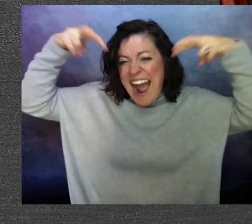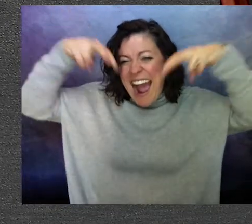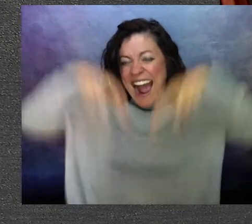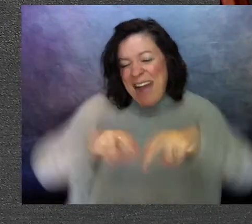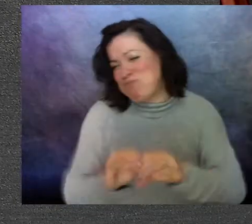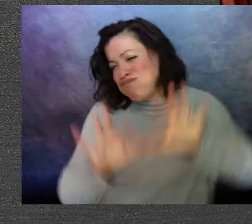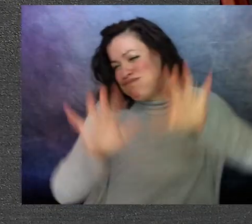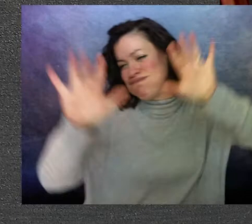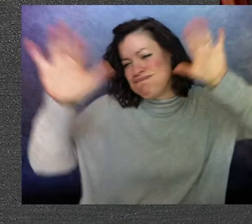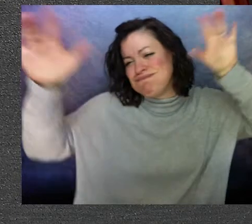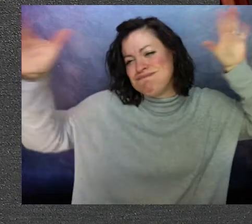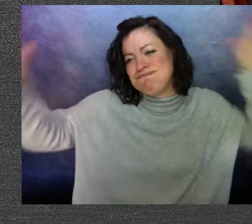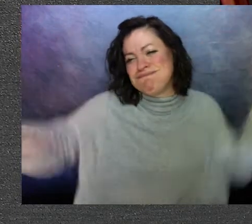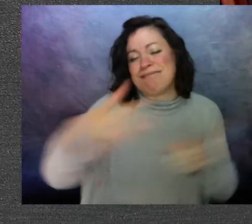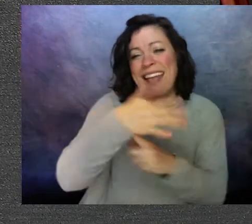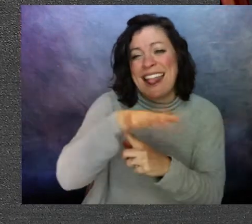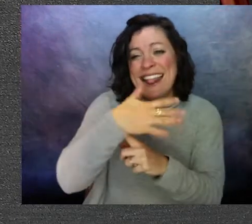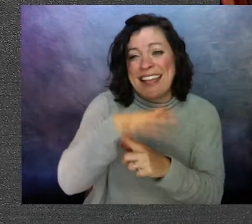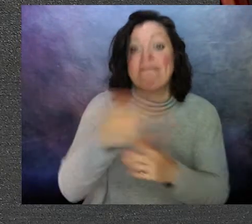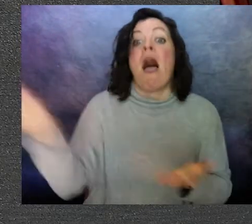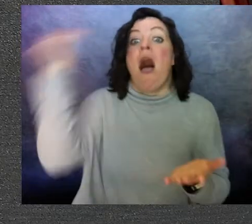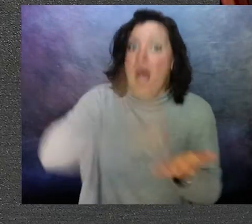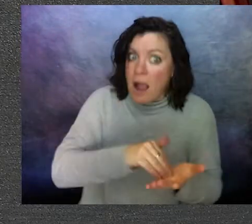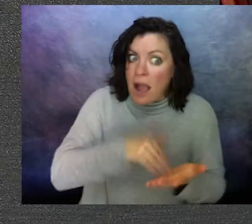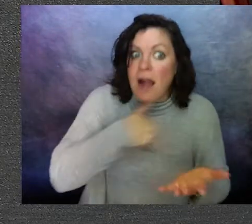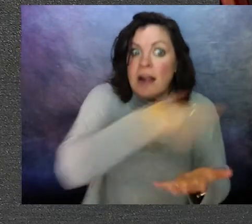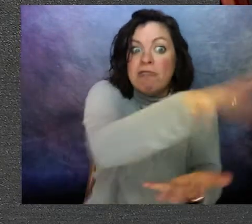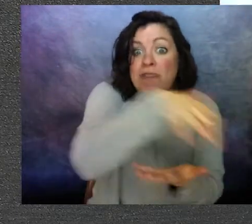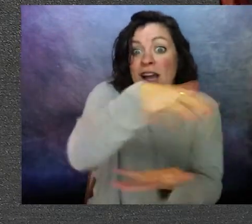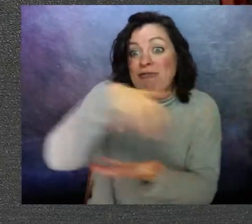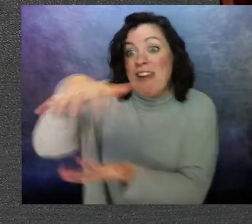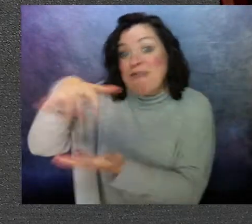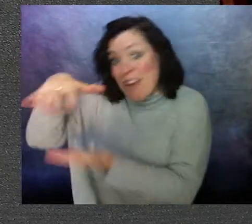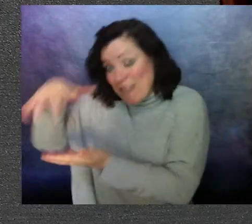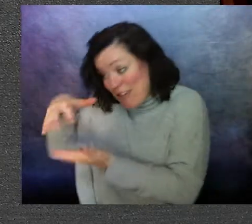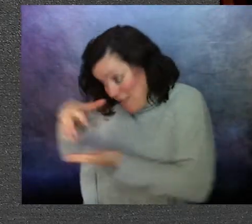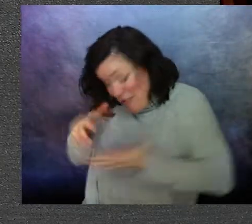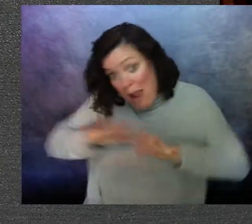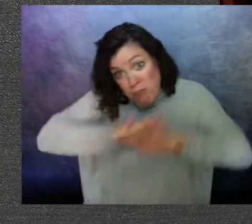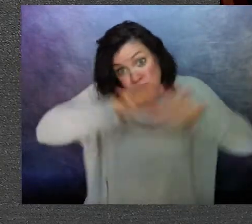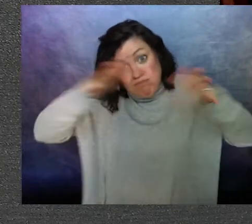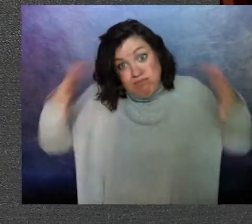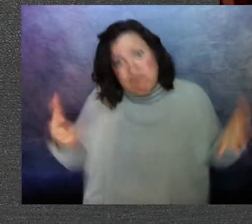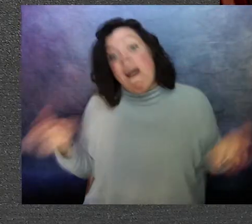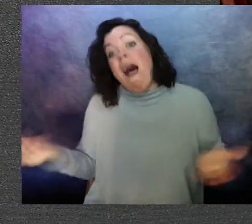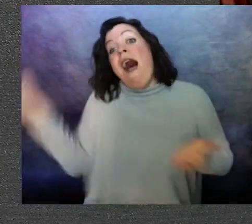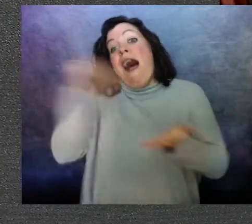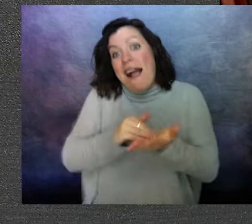one last time, and then we rake up all the leaves again.